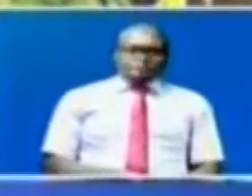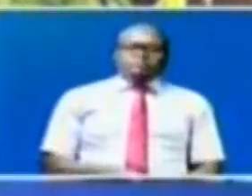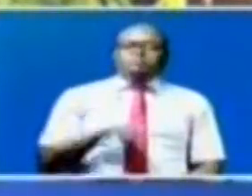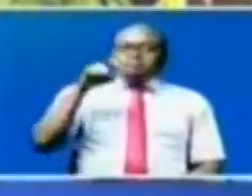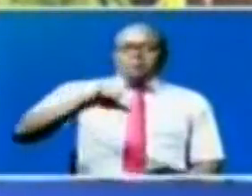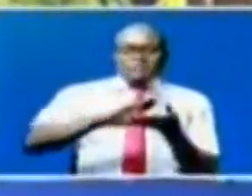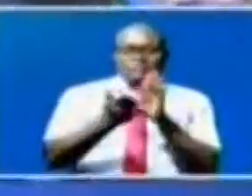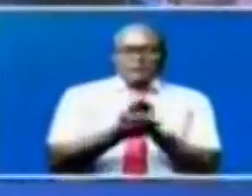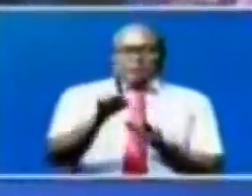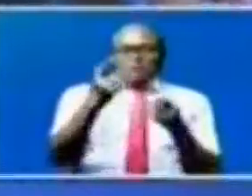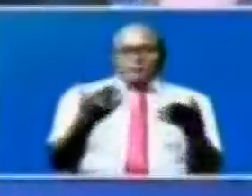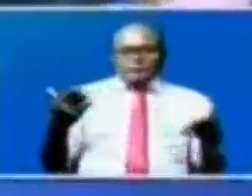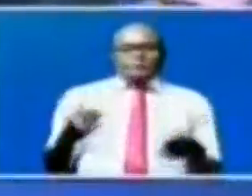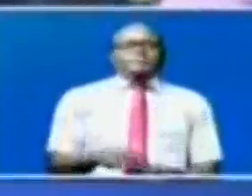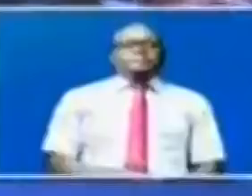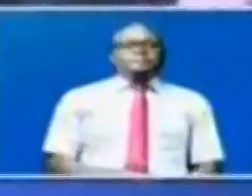kitu kimoja.